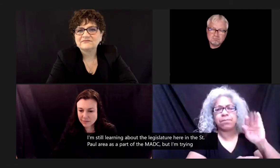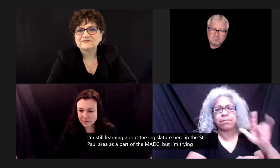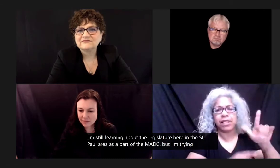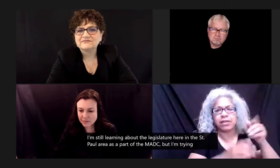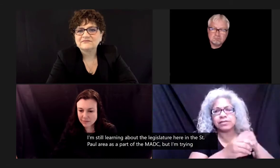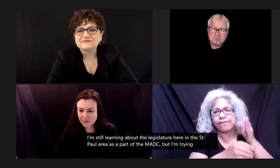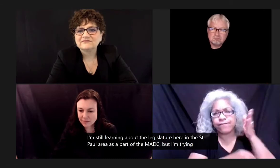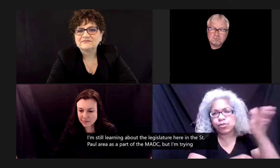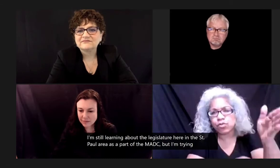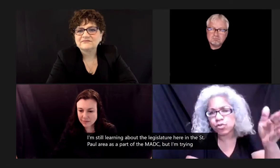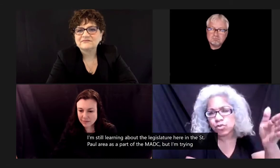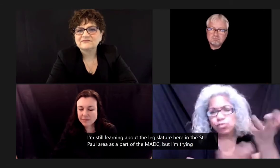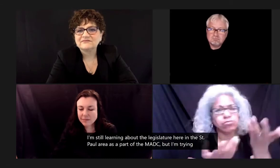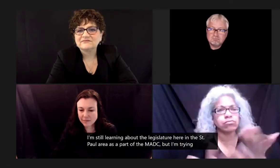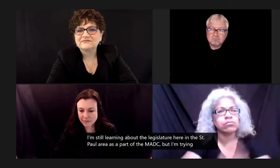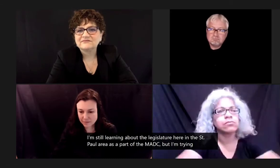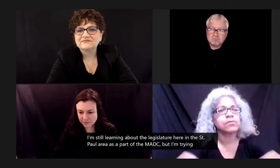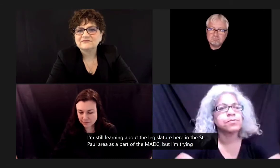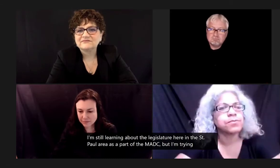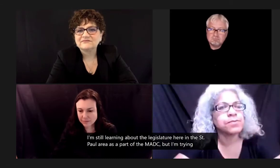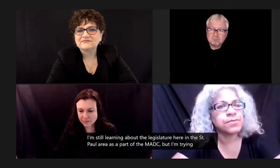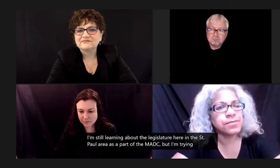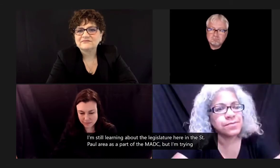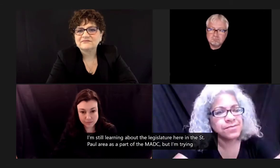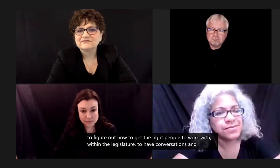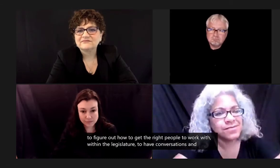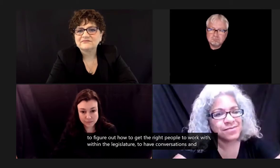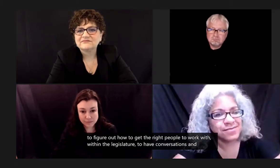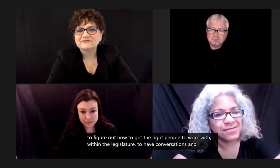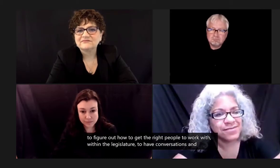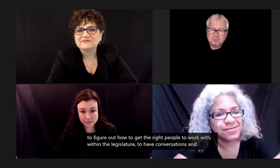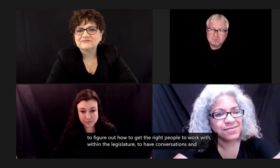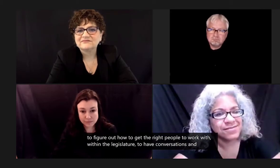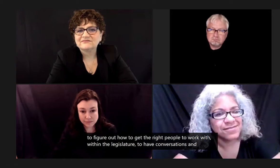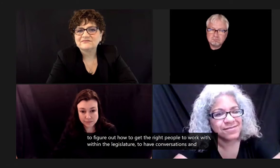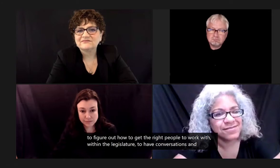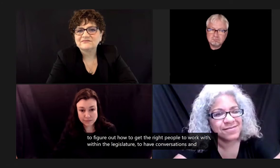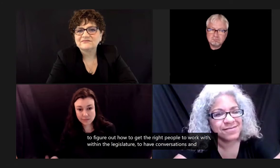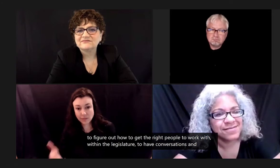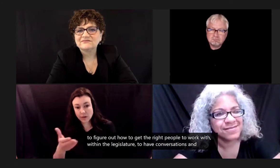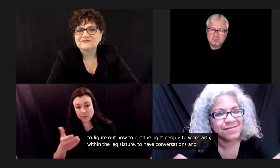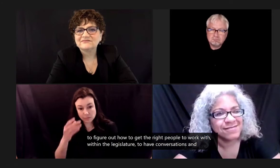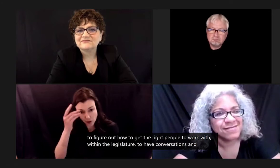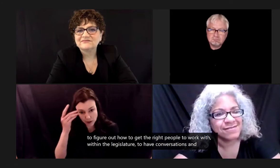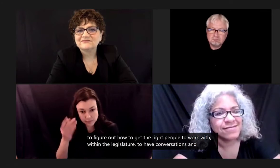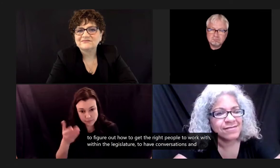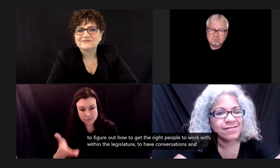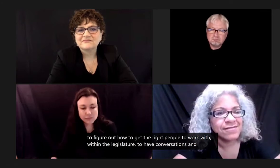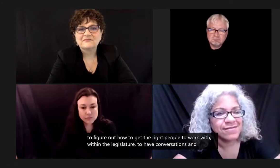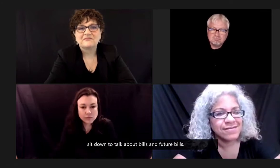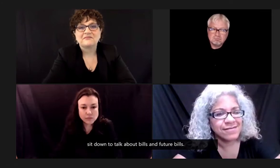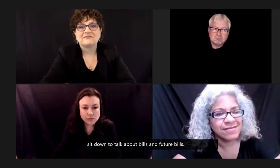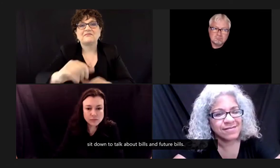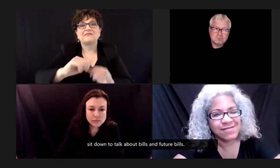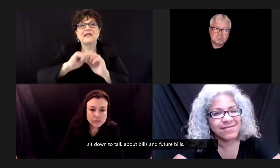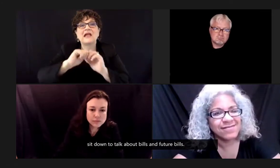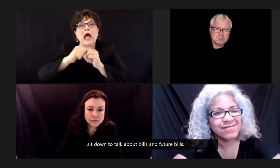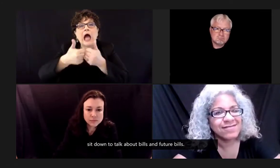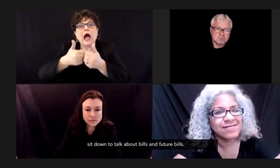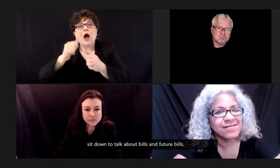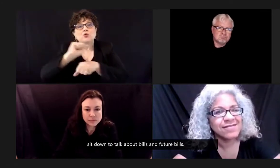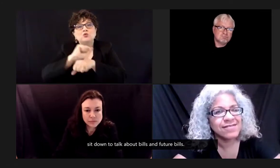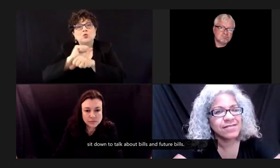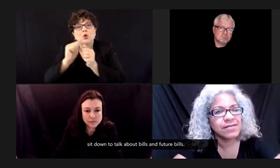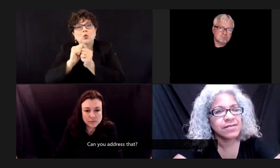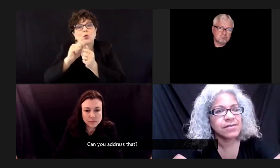have conversations and sit down to talk about bills and future bills. Can you address that? Darlene,